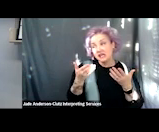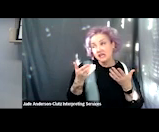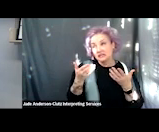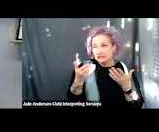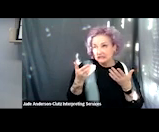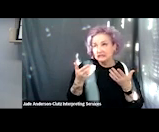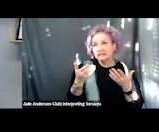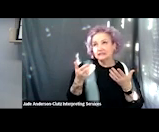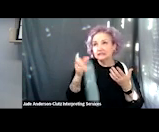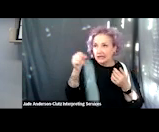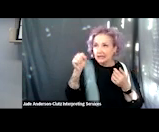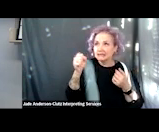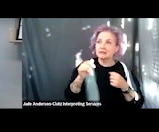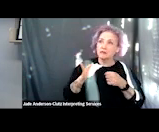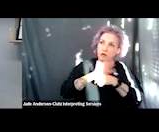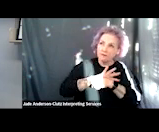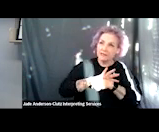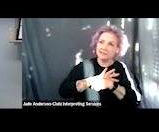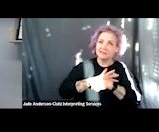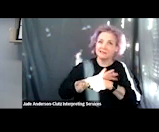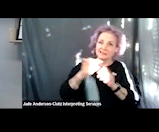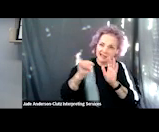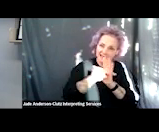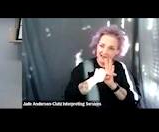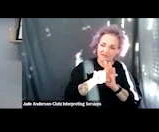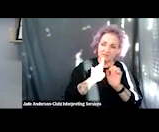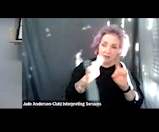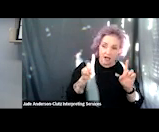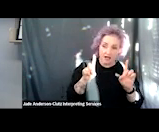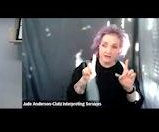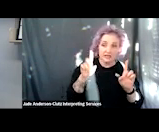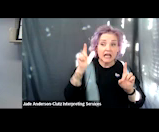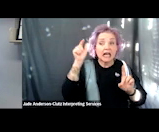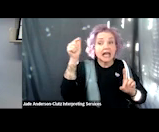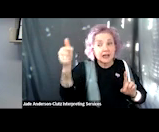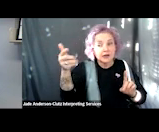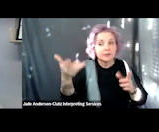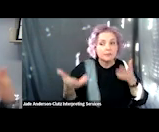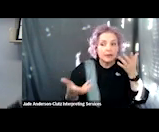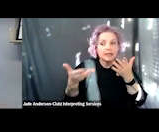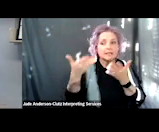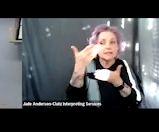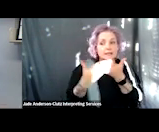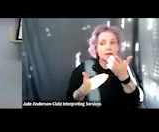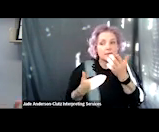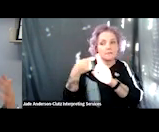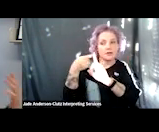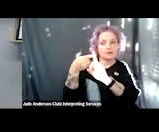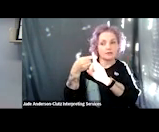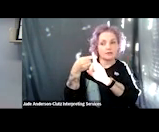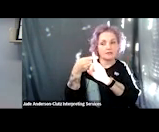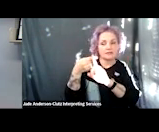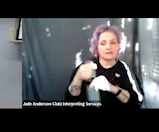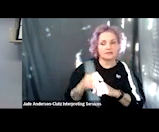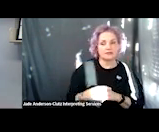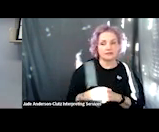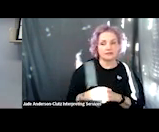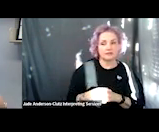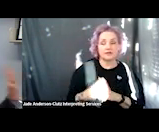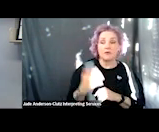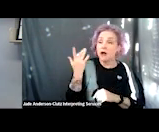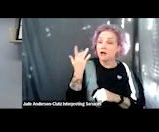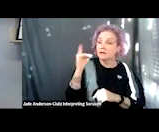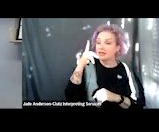then the previous epidemiological data was quite restricted in space and time, but now all of these other countries that we've never looked at